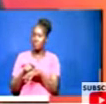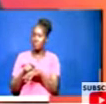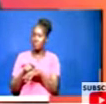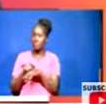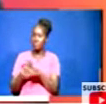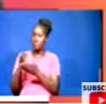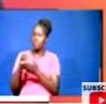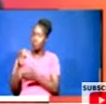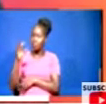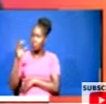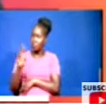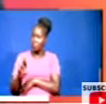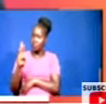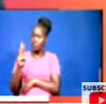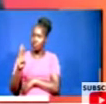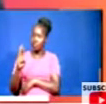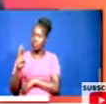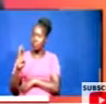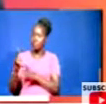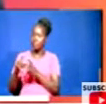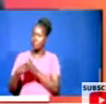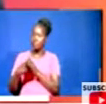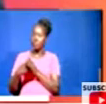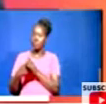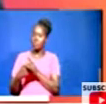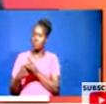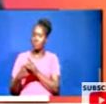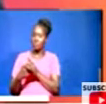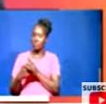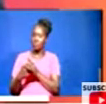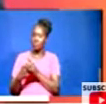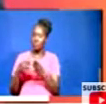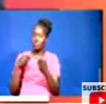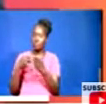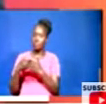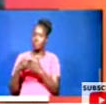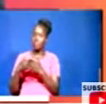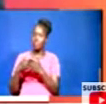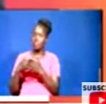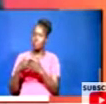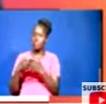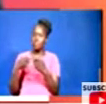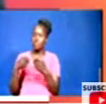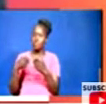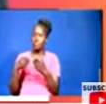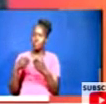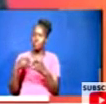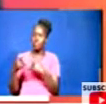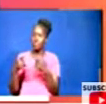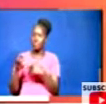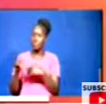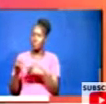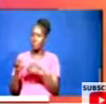credit reference bureaus has really been a barrier, it was operating that such that even